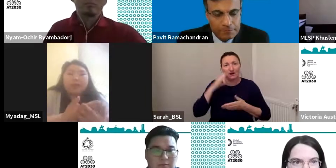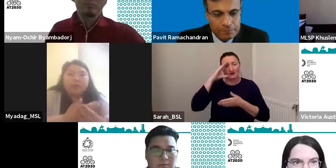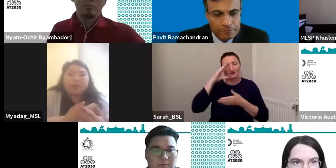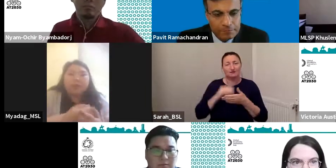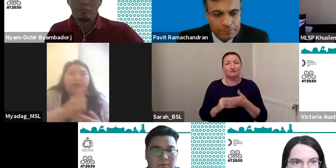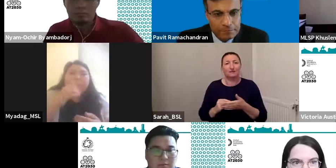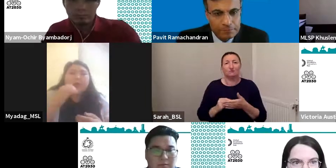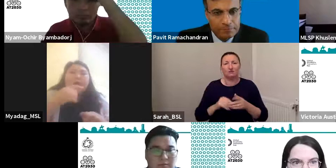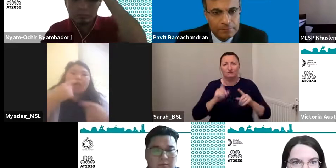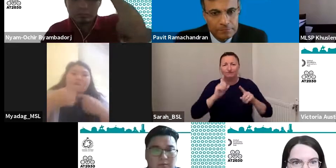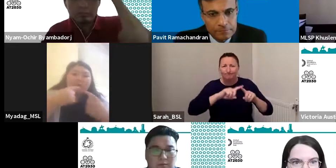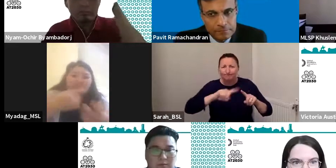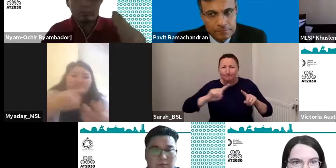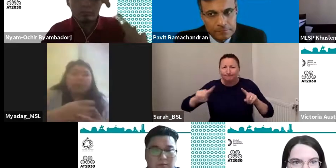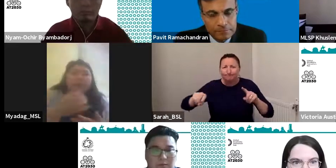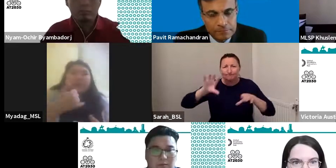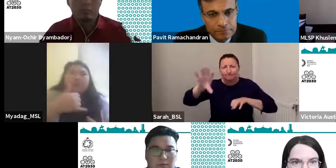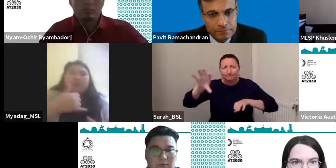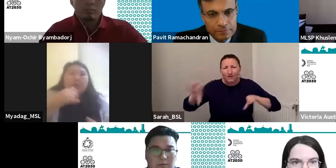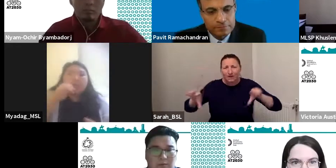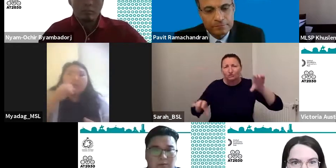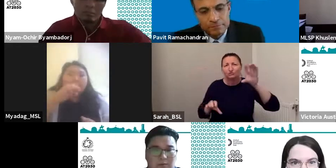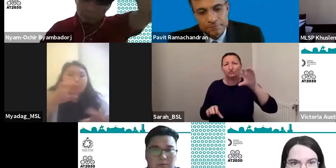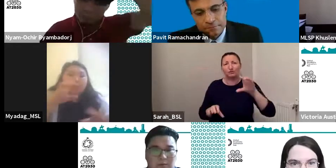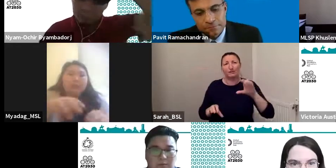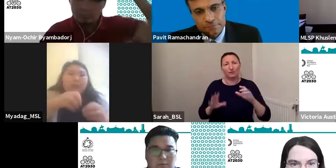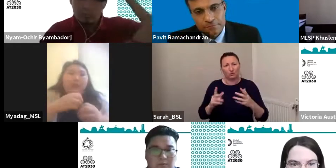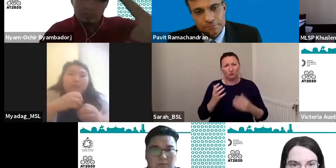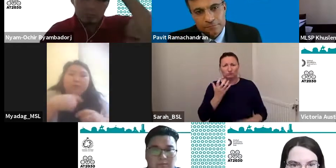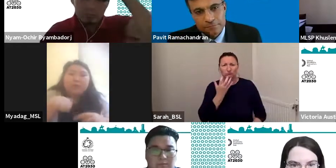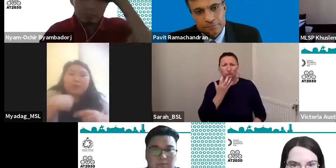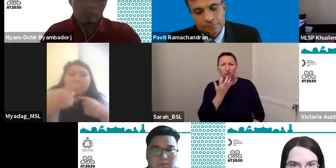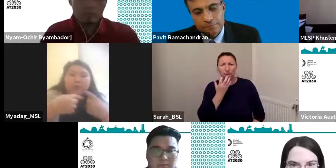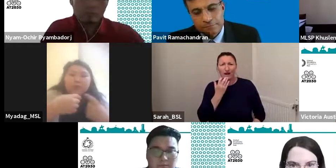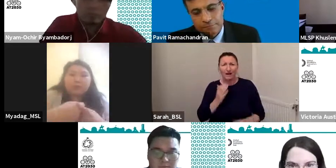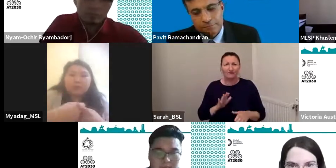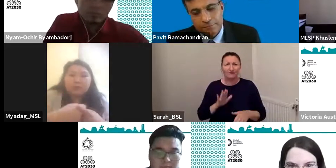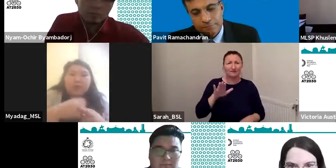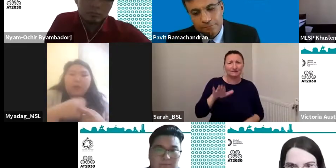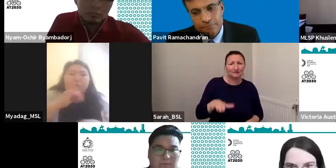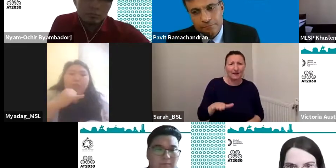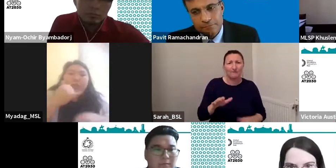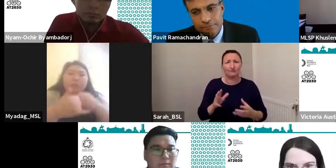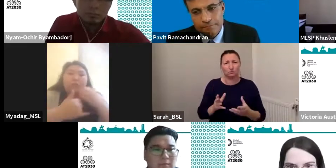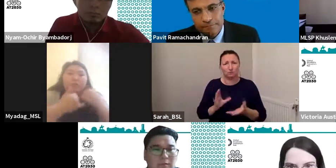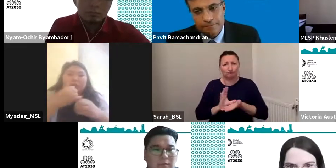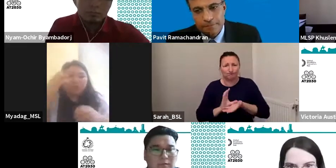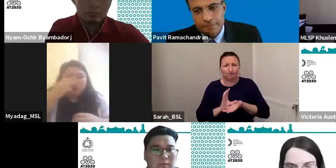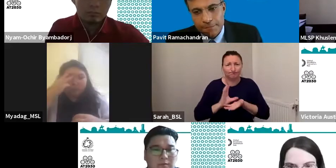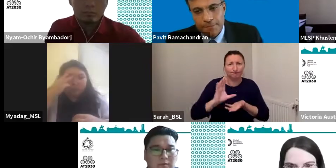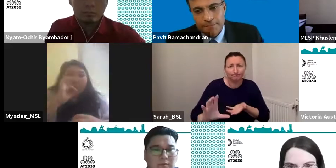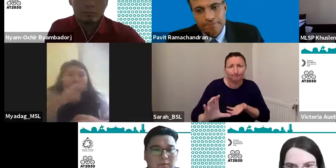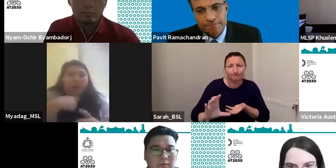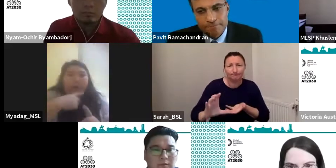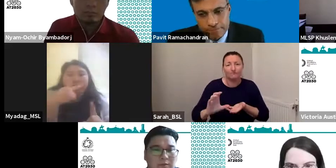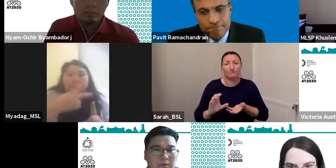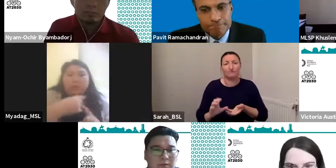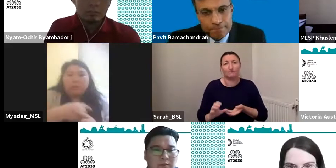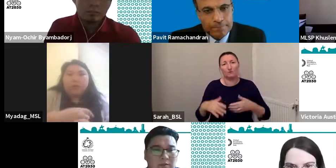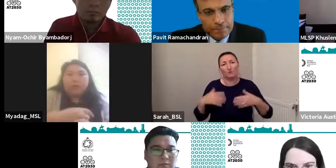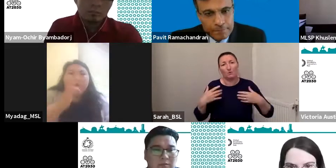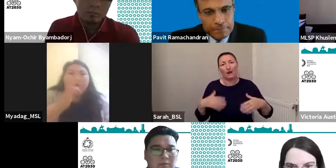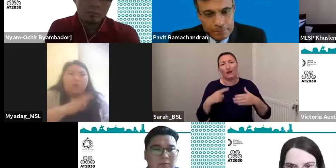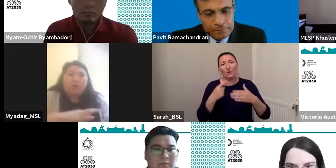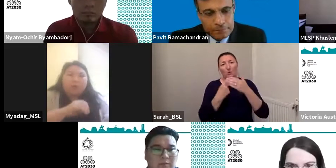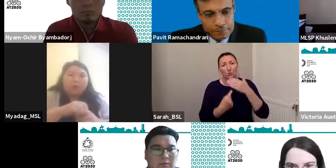many, many countries around the world, this bold step to invest loan capital in disability inclusion is unique,